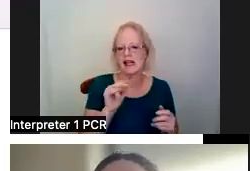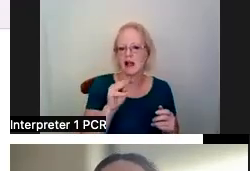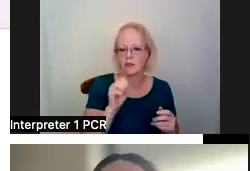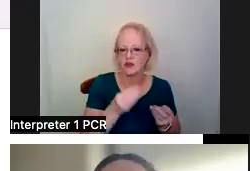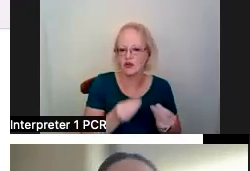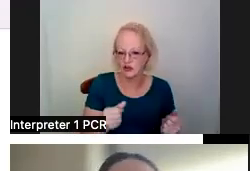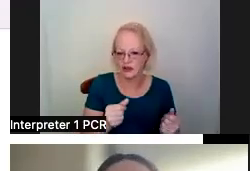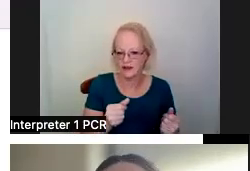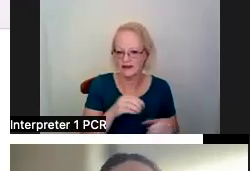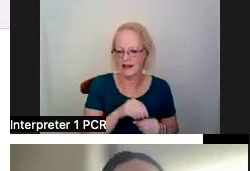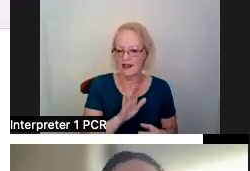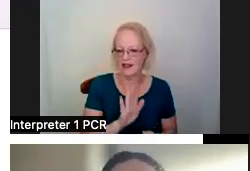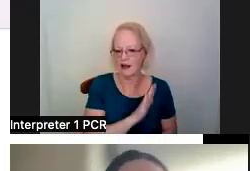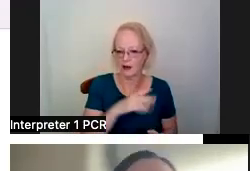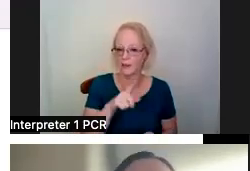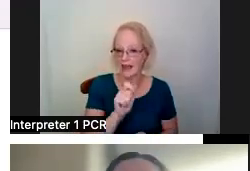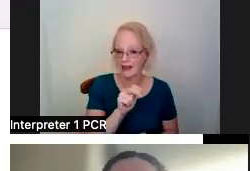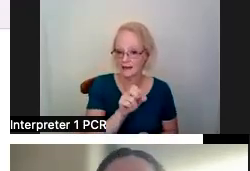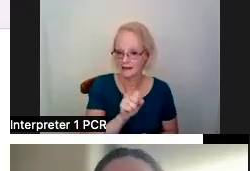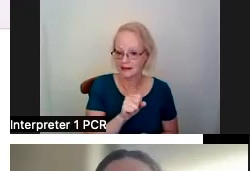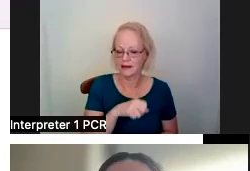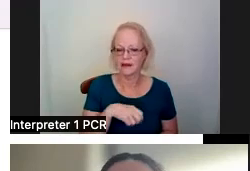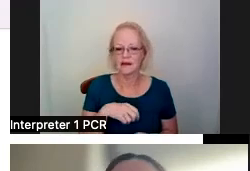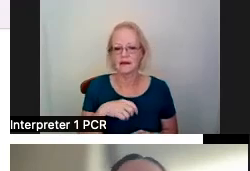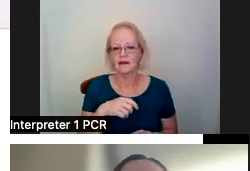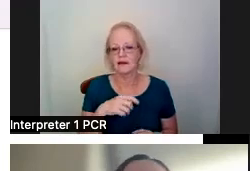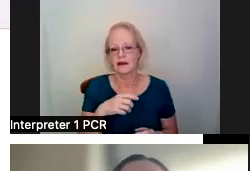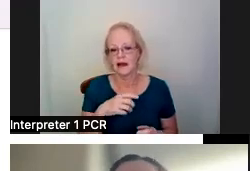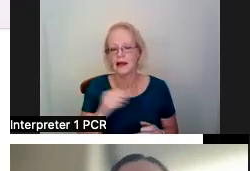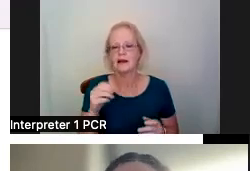plan. And the Department of Labor has